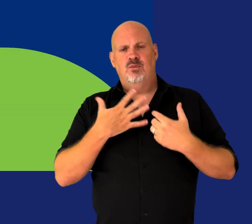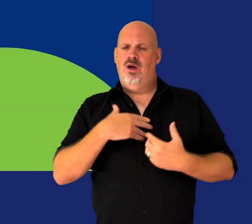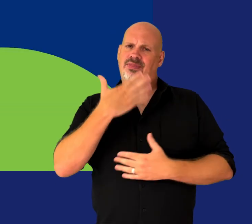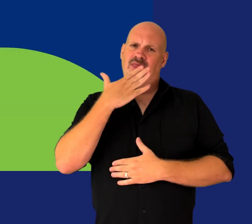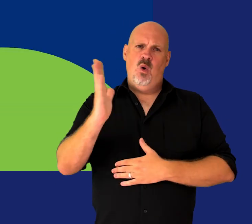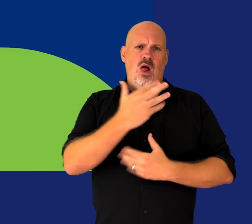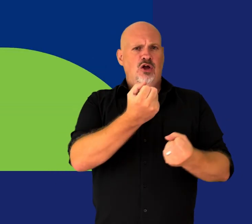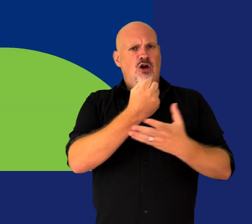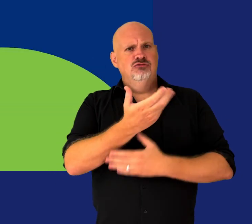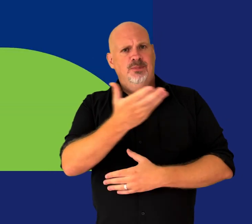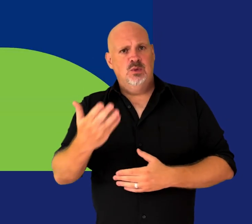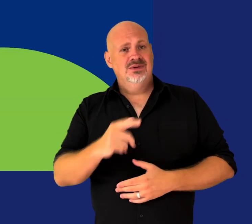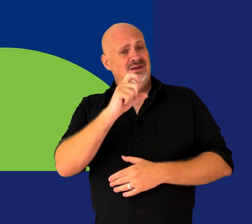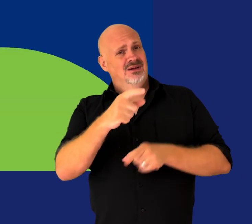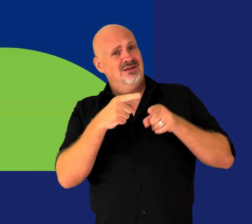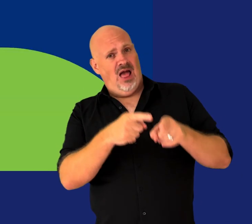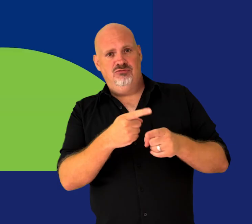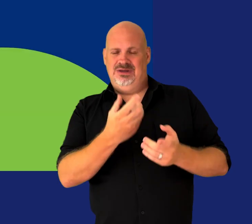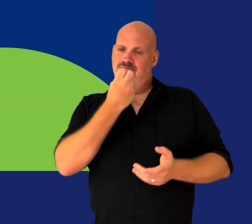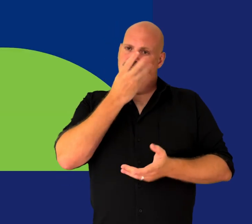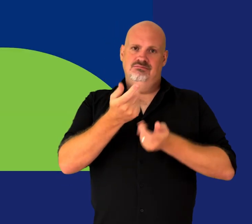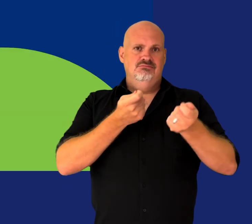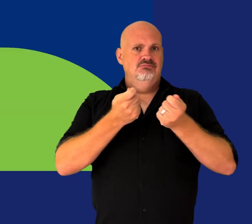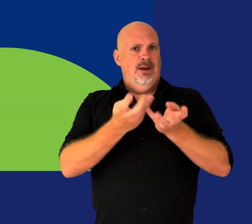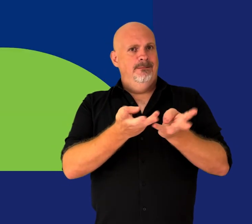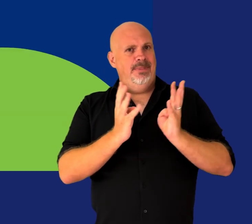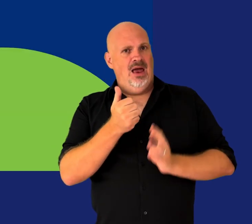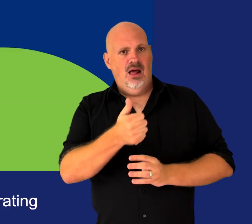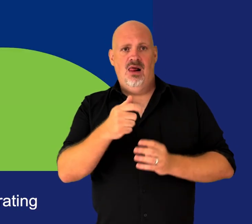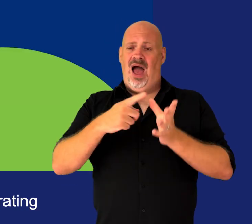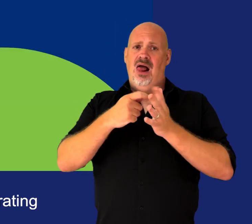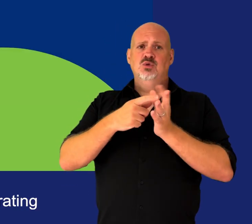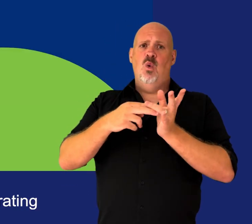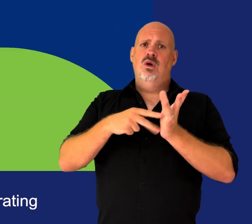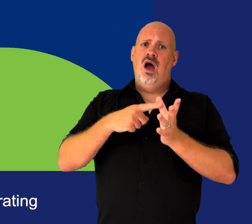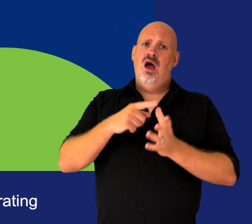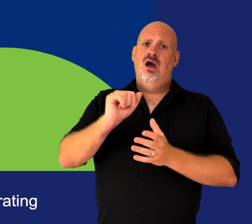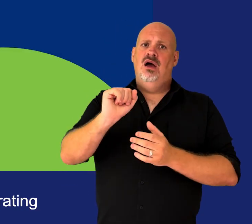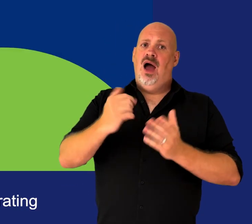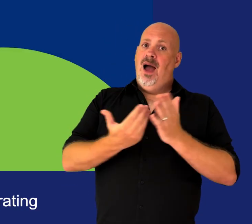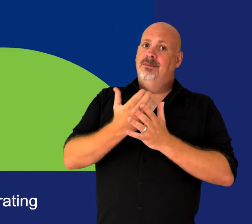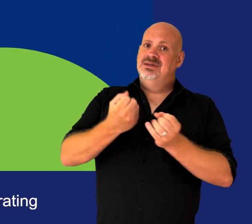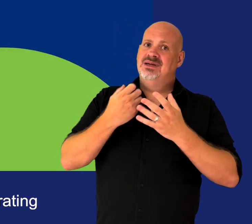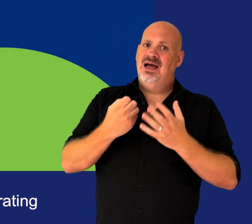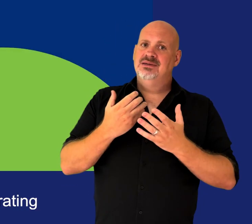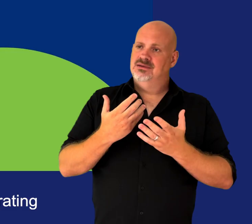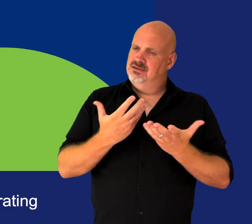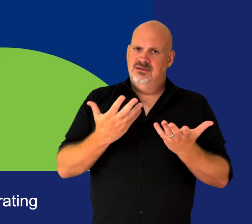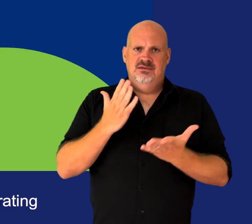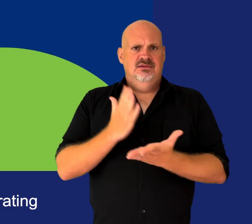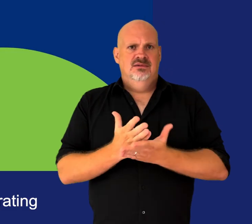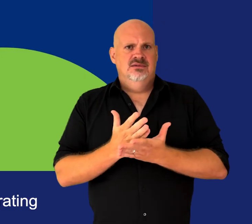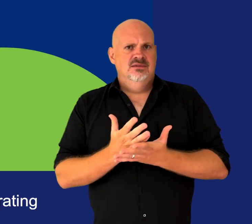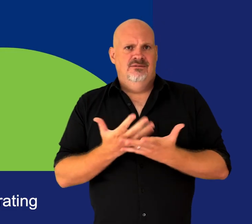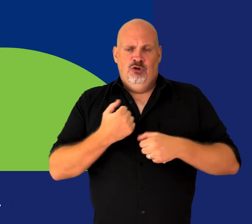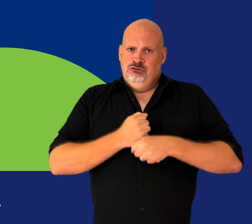do want to thank all the contributors. So Catherine, a great job of hosting that panel. Aldona, your update in a